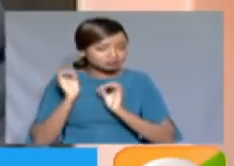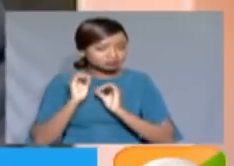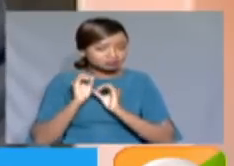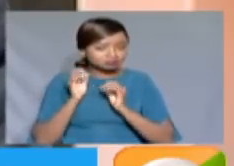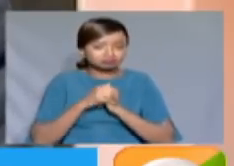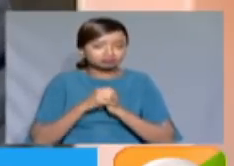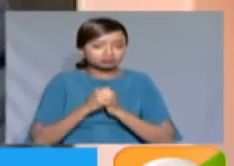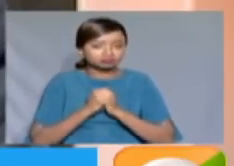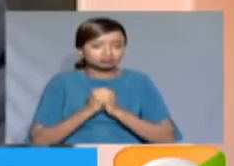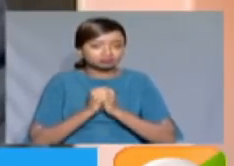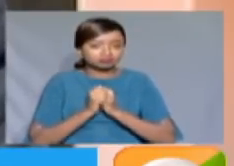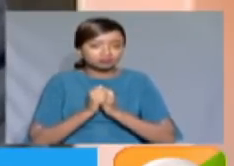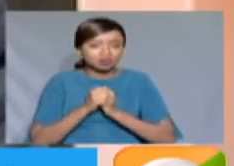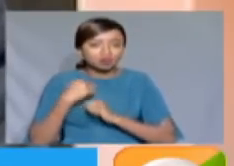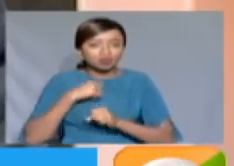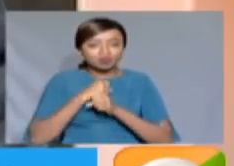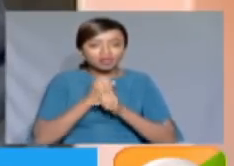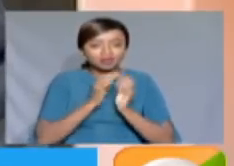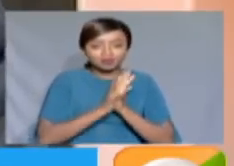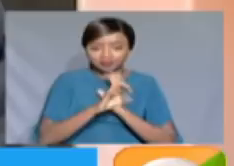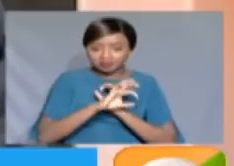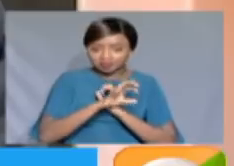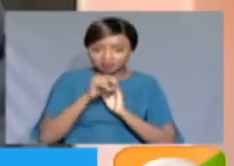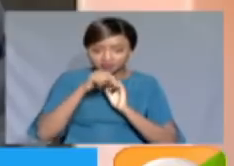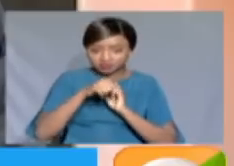county is to see to it that